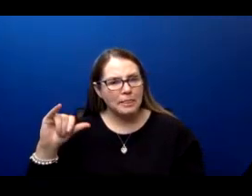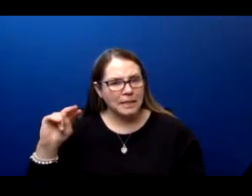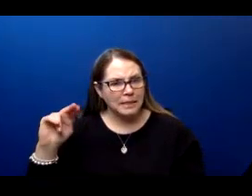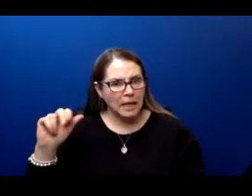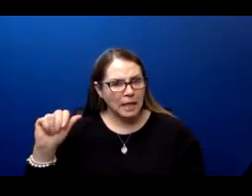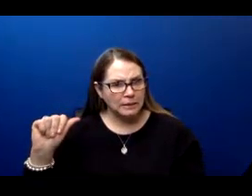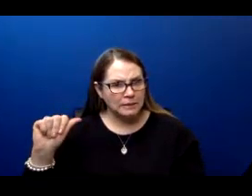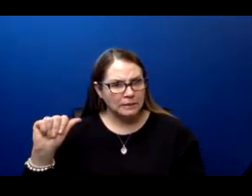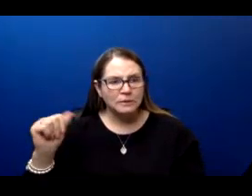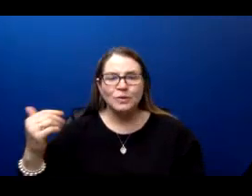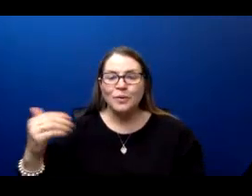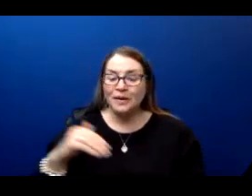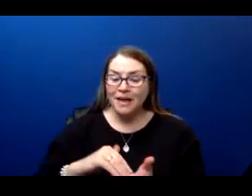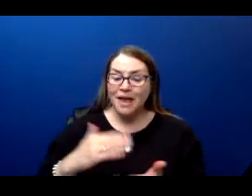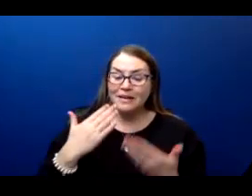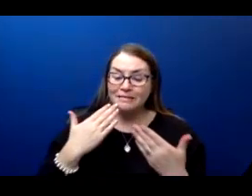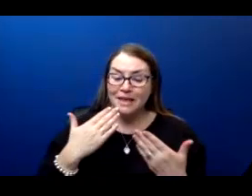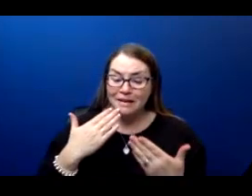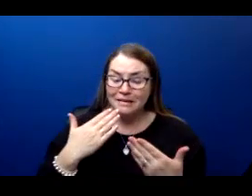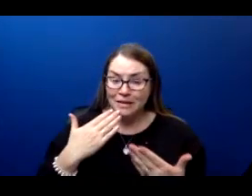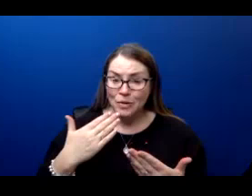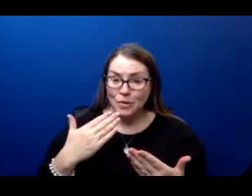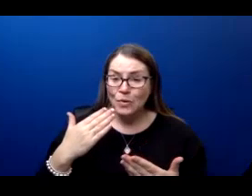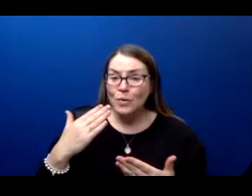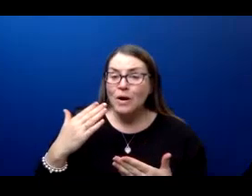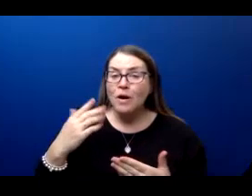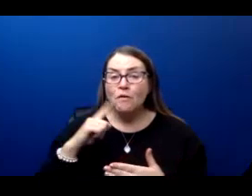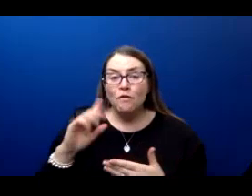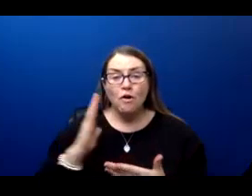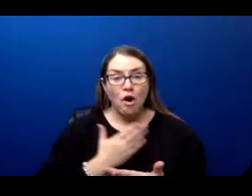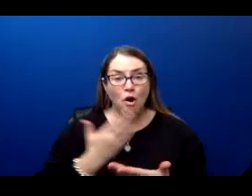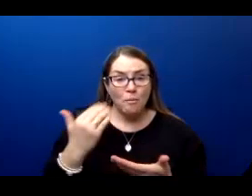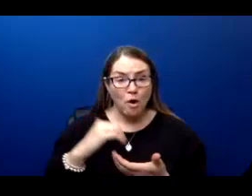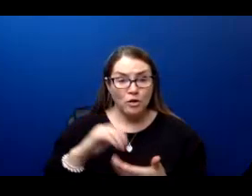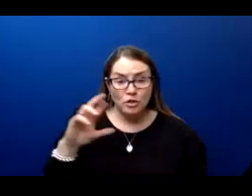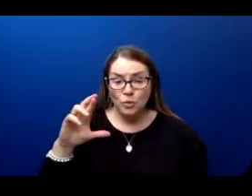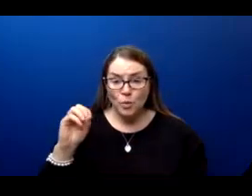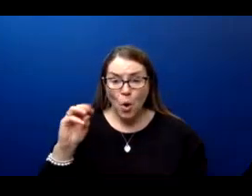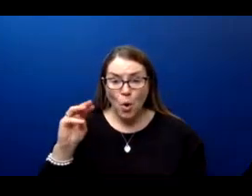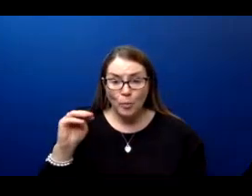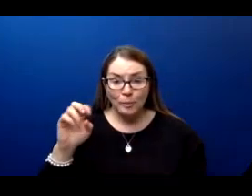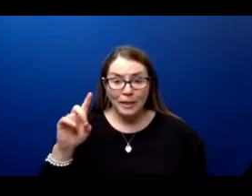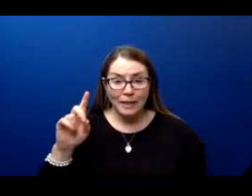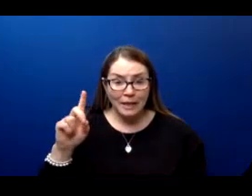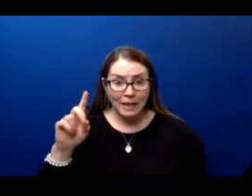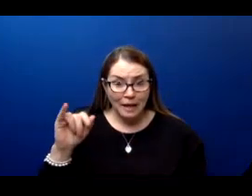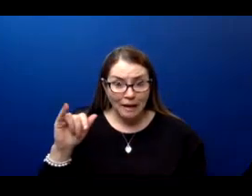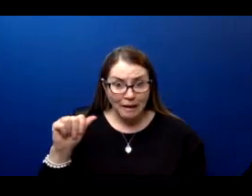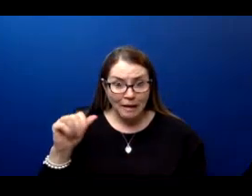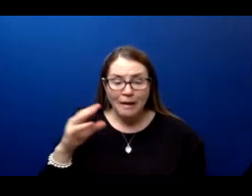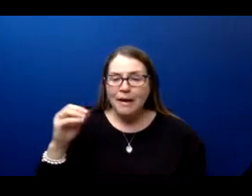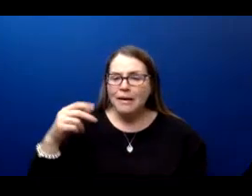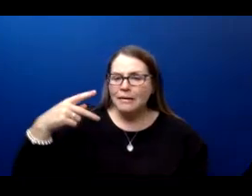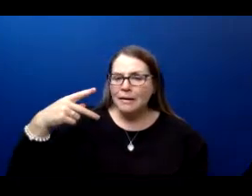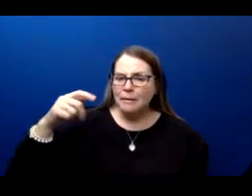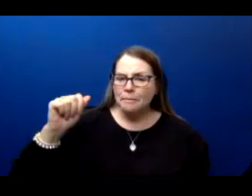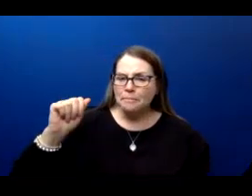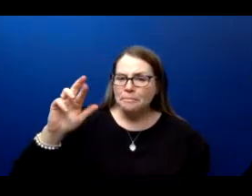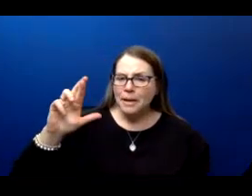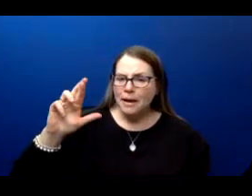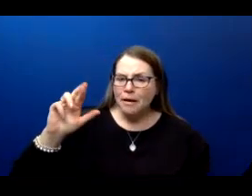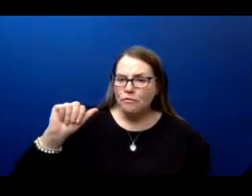Again, special thanks to our partners at NRO Media, and also a shout out to Parametrics.